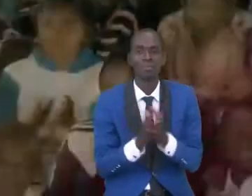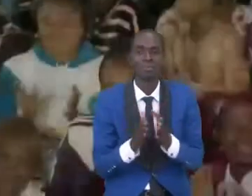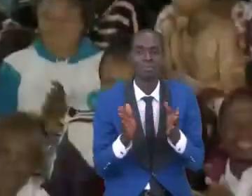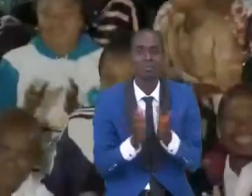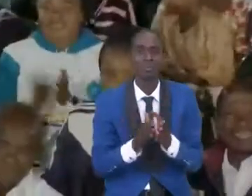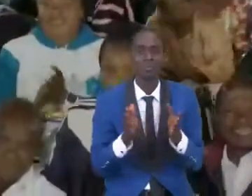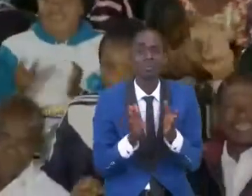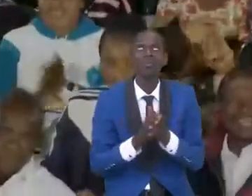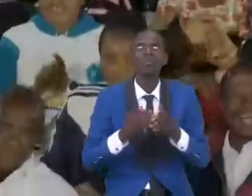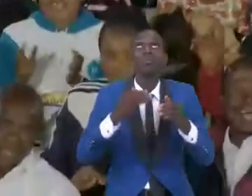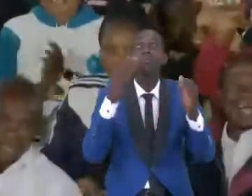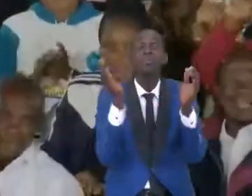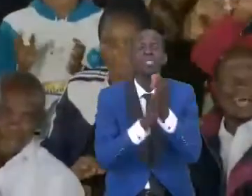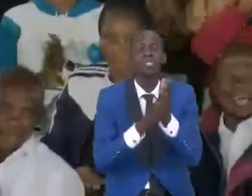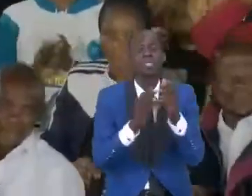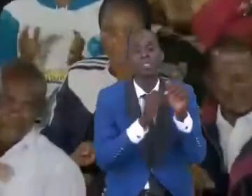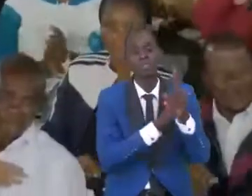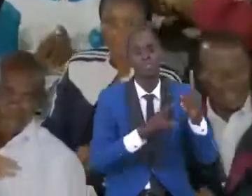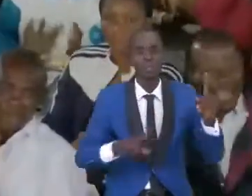Praise the Lord!